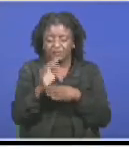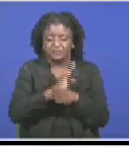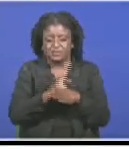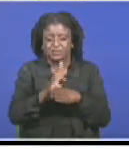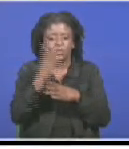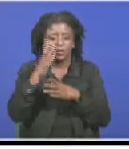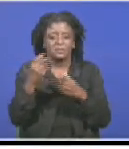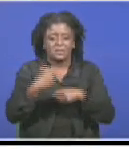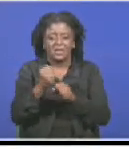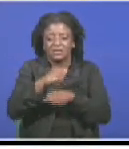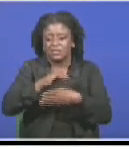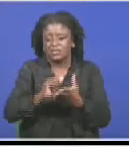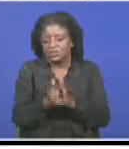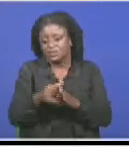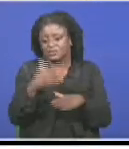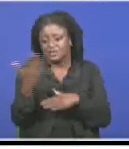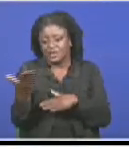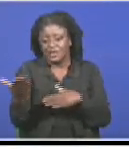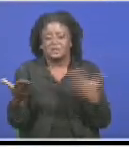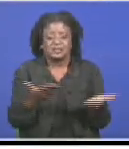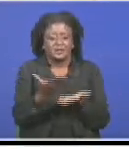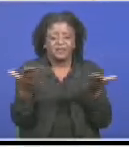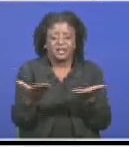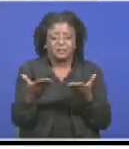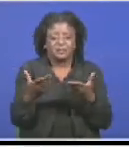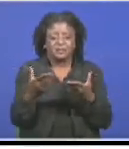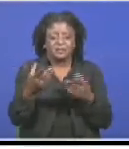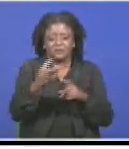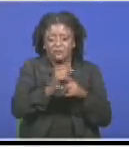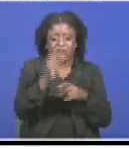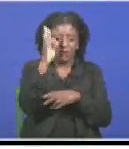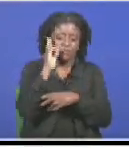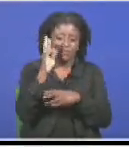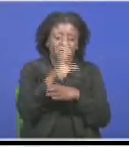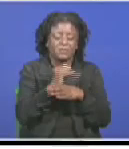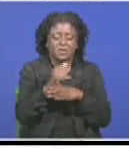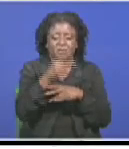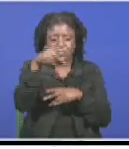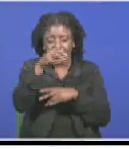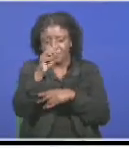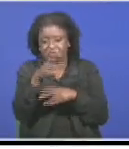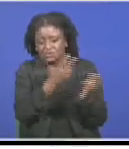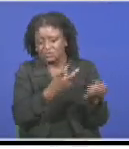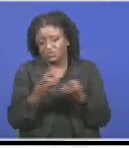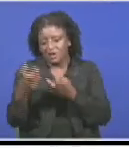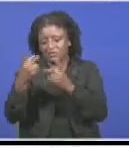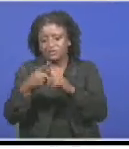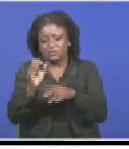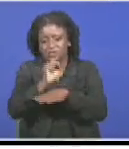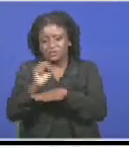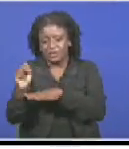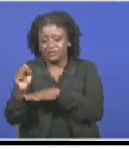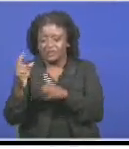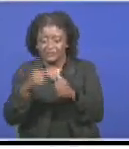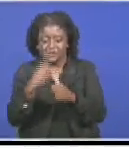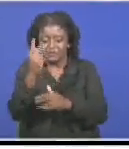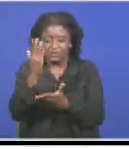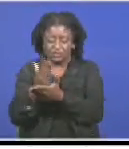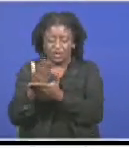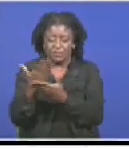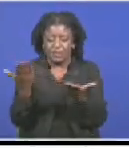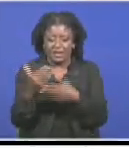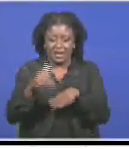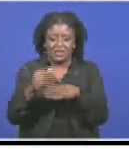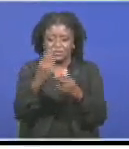things available. From Rumkey, the Prime Minister traveled to San Salvador, where he visited 2 schools. The first stop was here at the United States Primary School. There